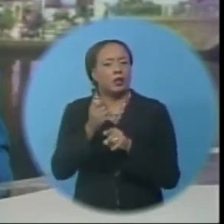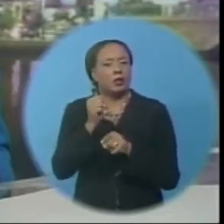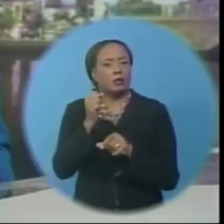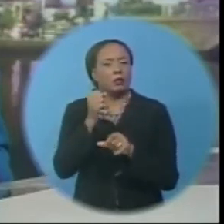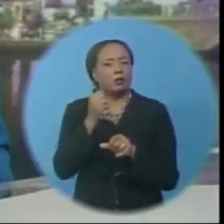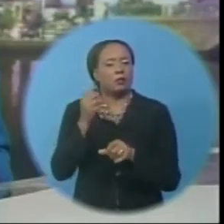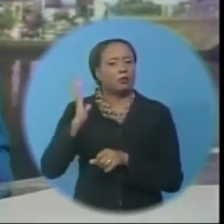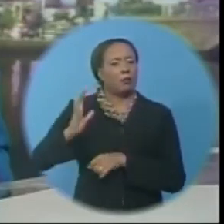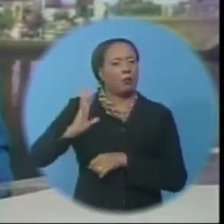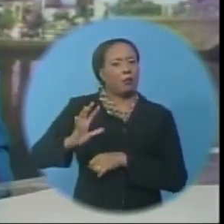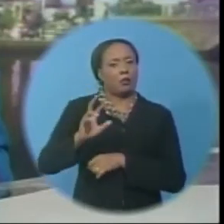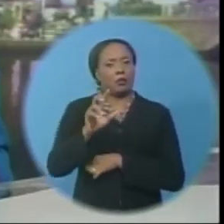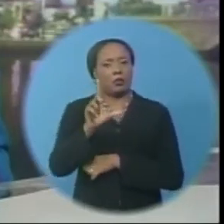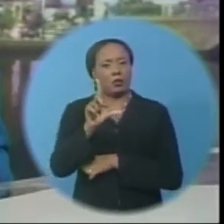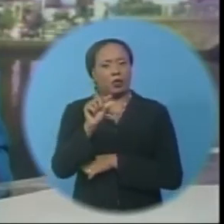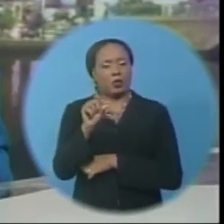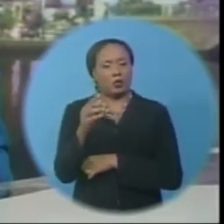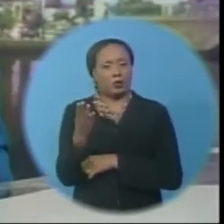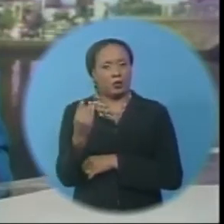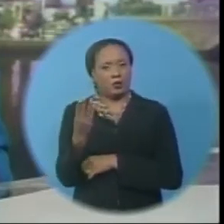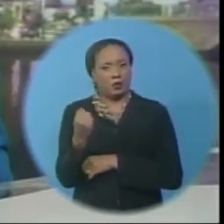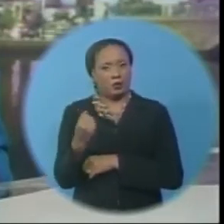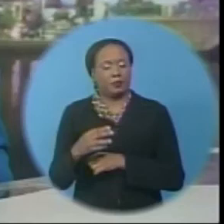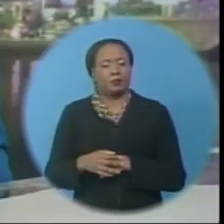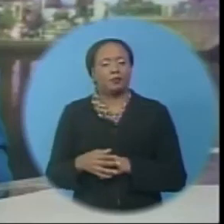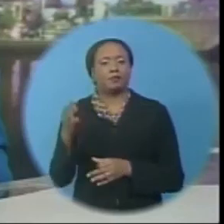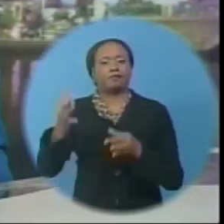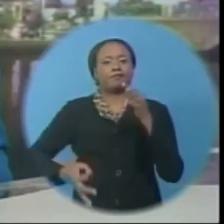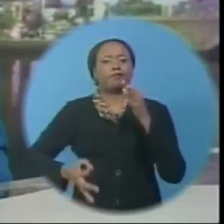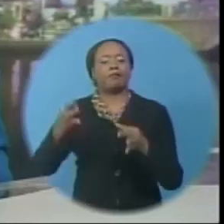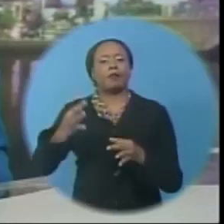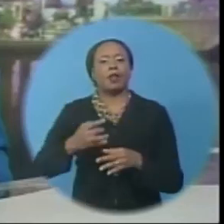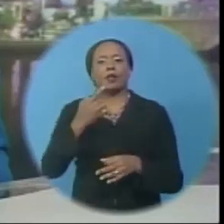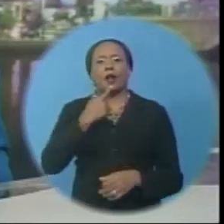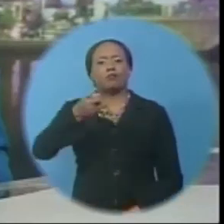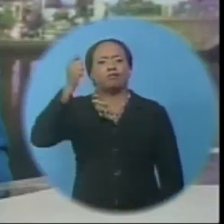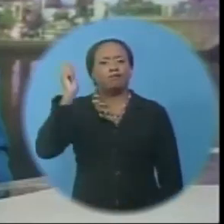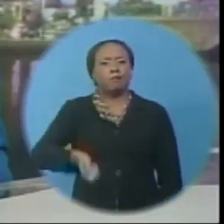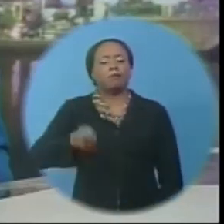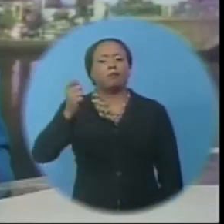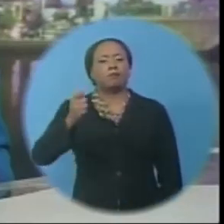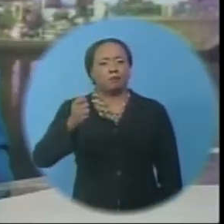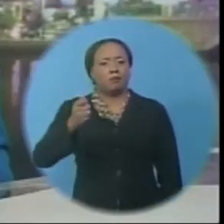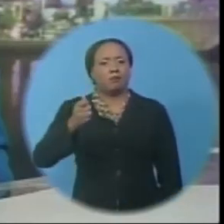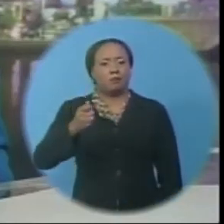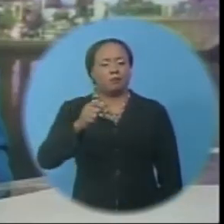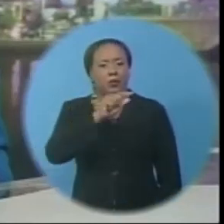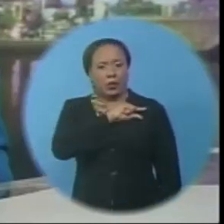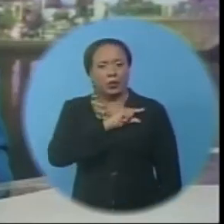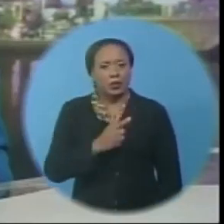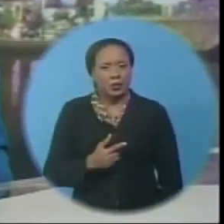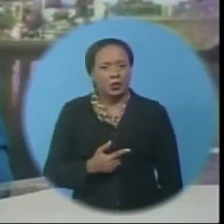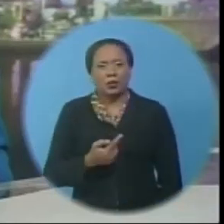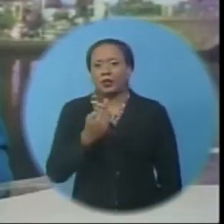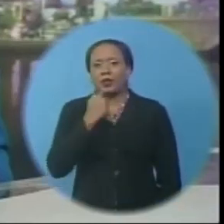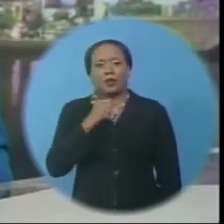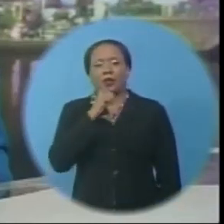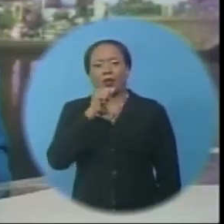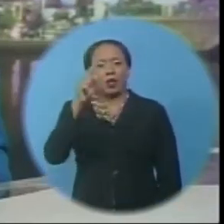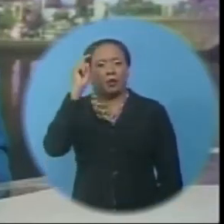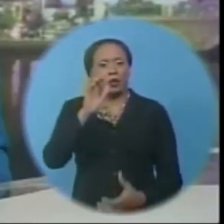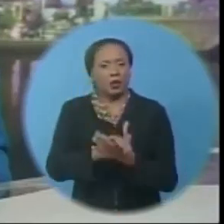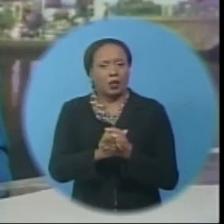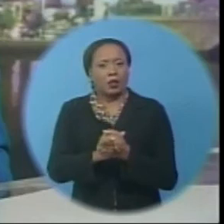2014. Justice Simone Wolfe-Rees handed down the verdict in the St. Andrew Parish Court after she said she did not believe